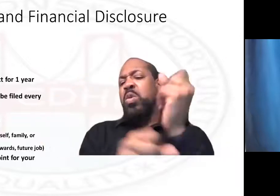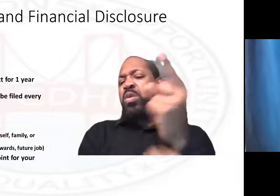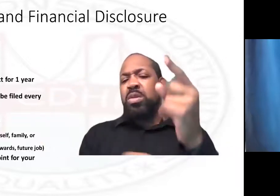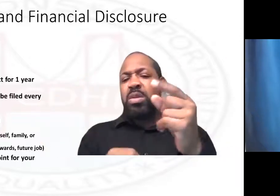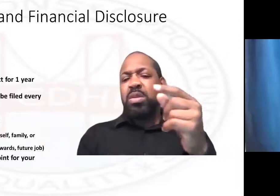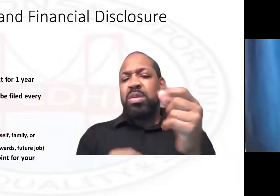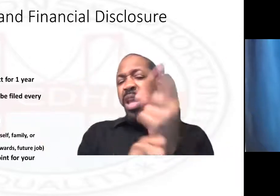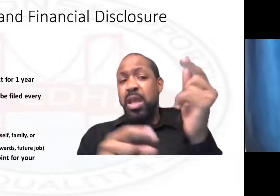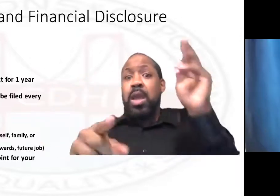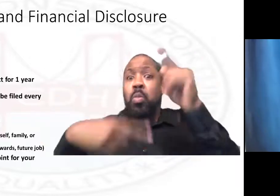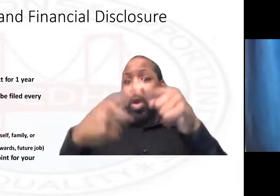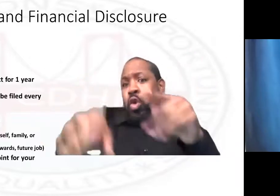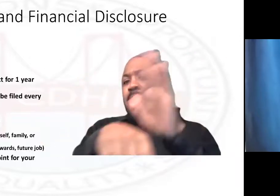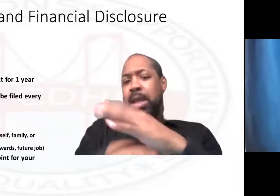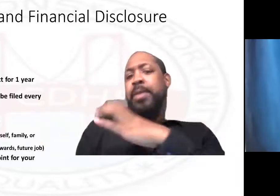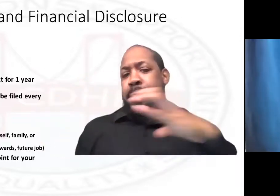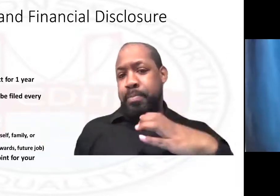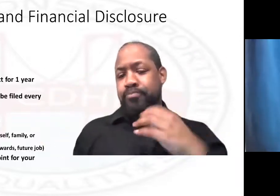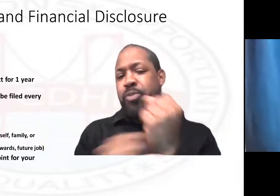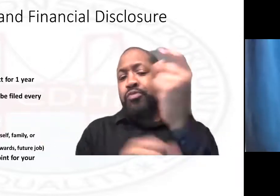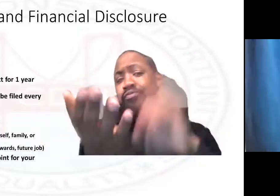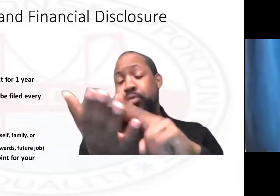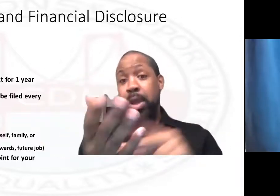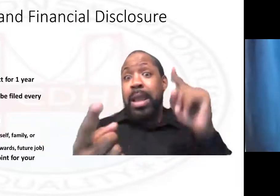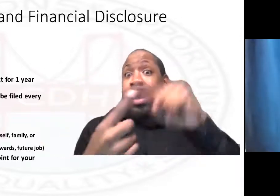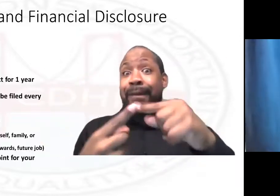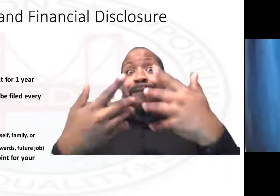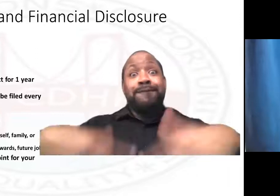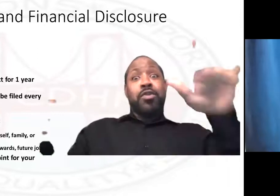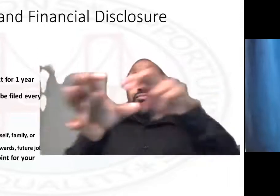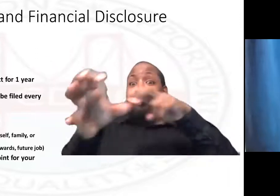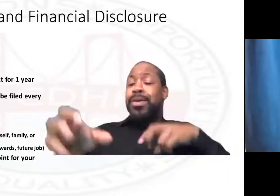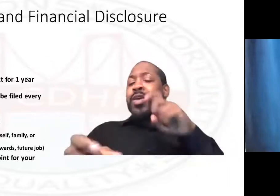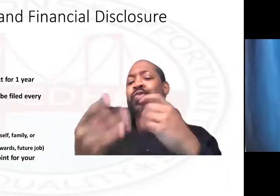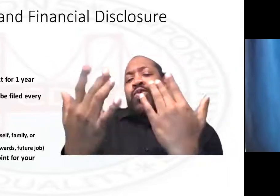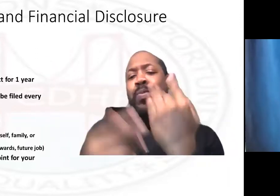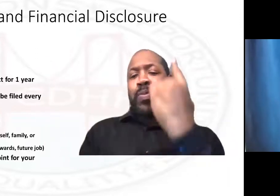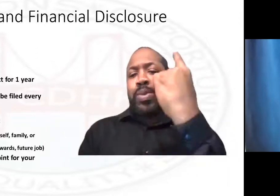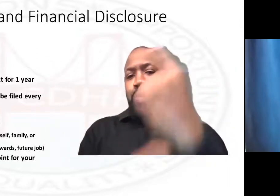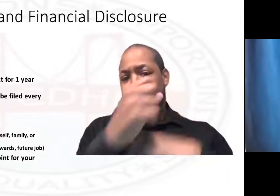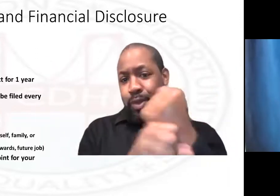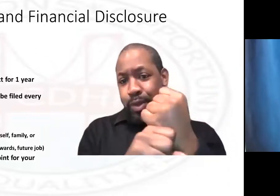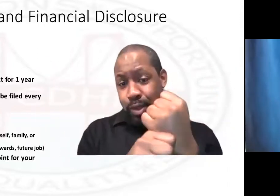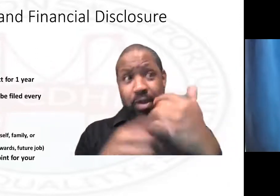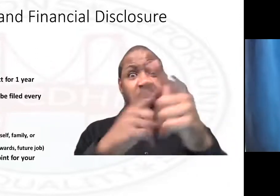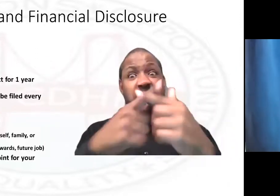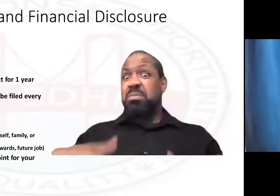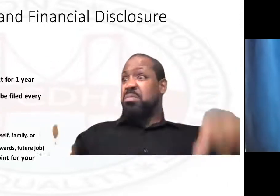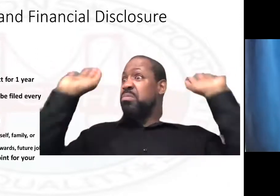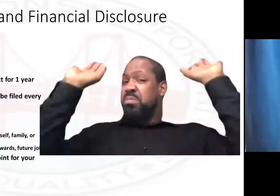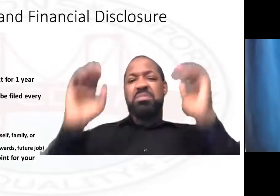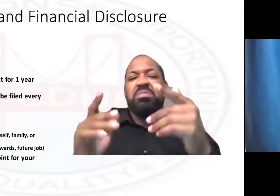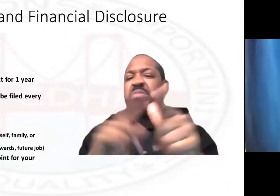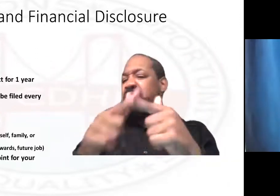that form, you can sign that annually and every year that you're on the commission. Of course, if you